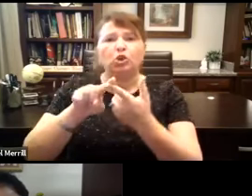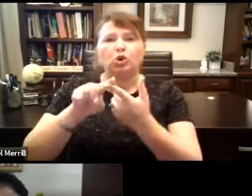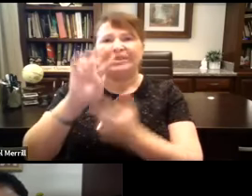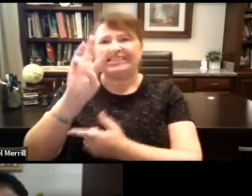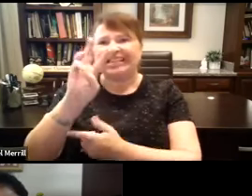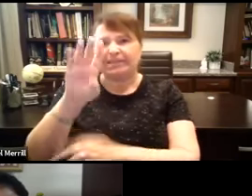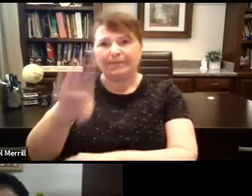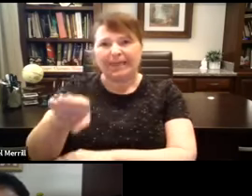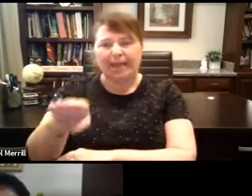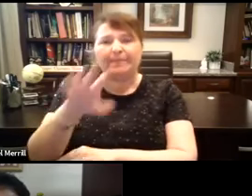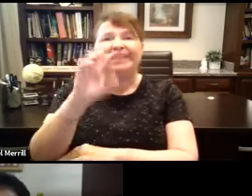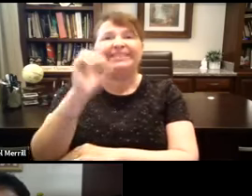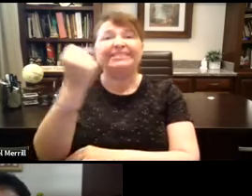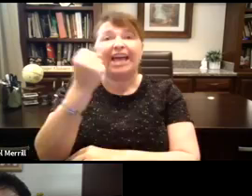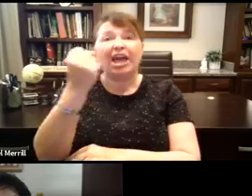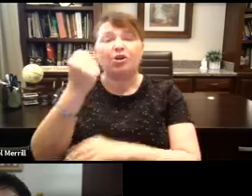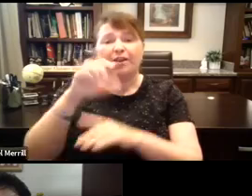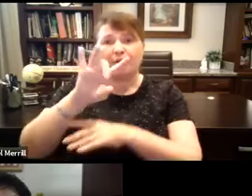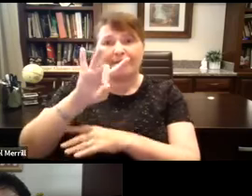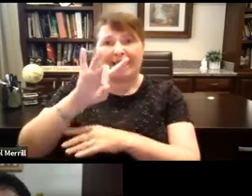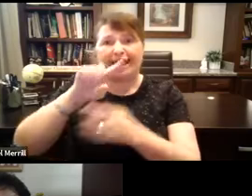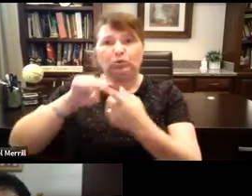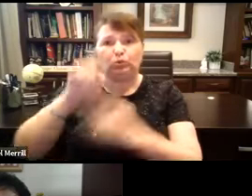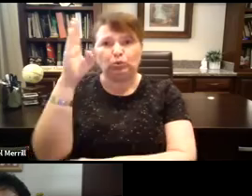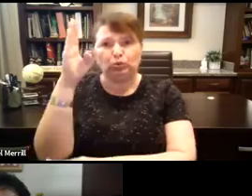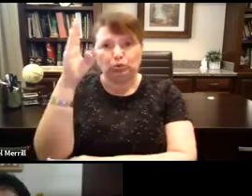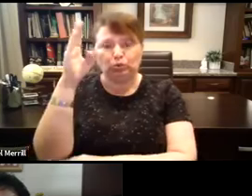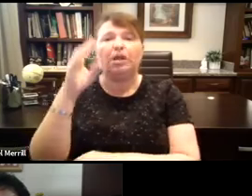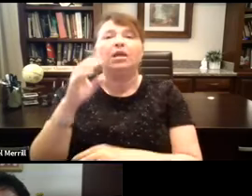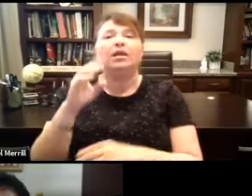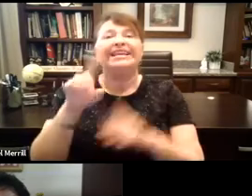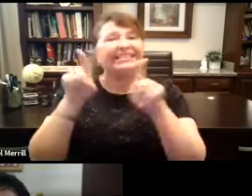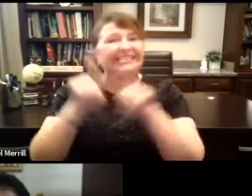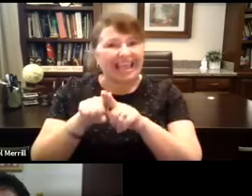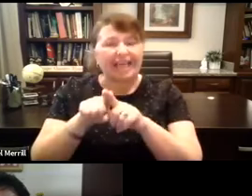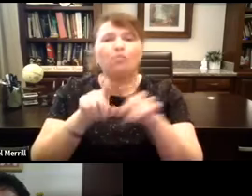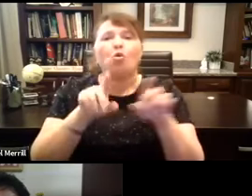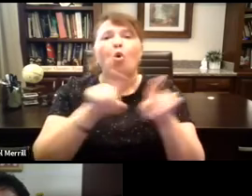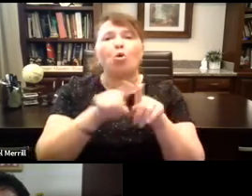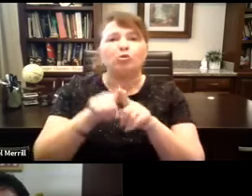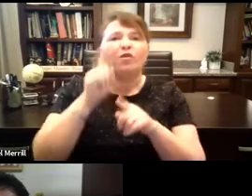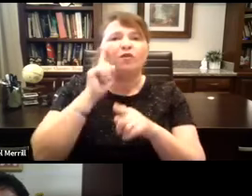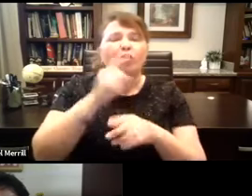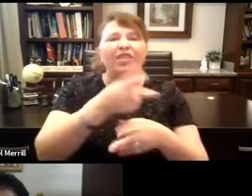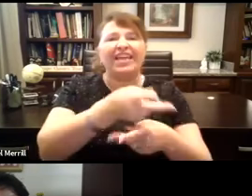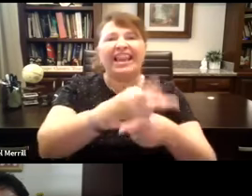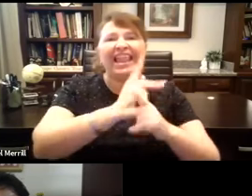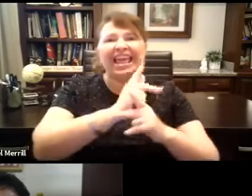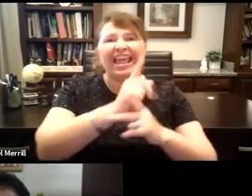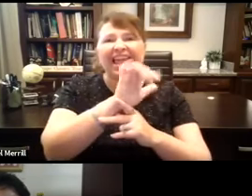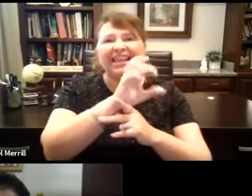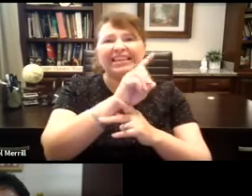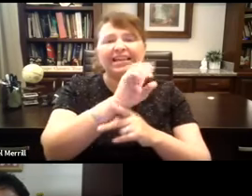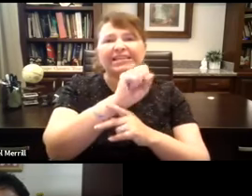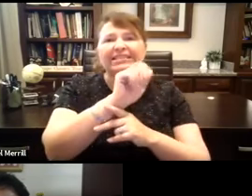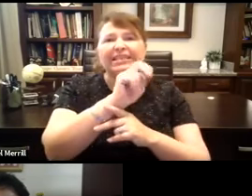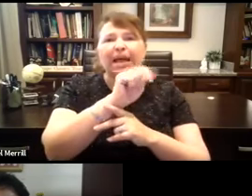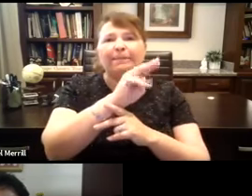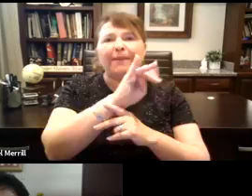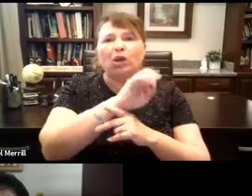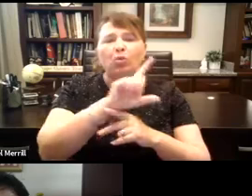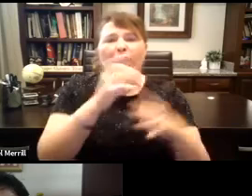p.m. and on Saturday from 8 to noon. And the same is true for the Lynn San Manuel Recovery